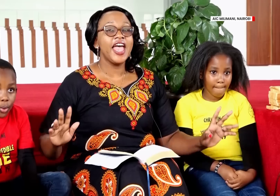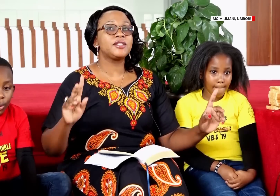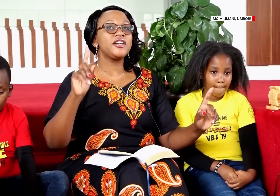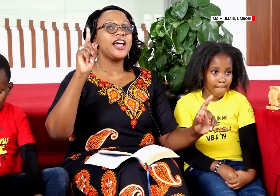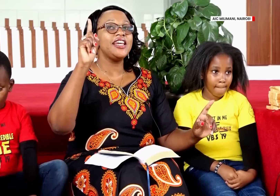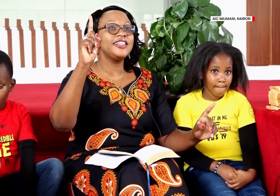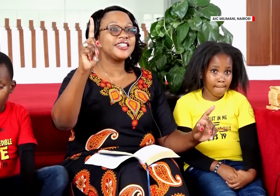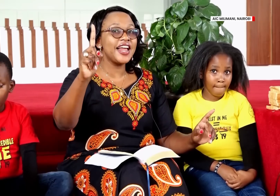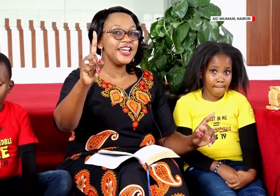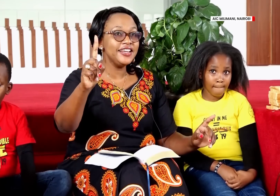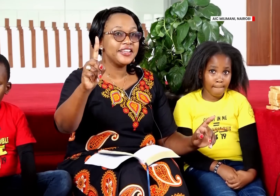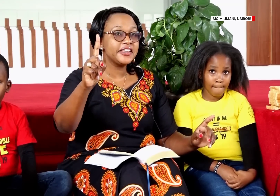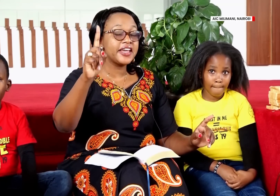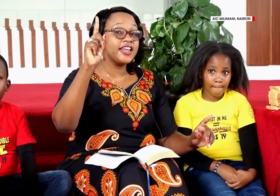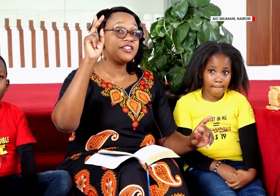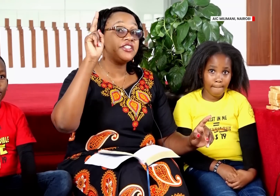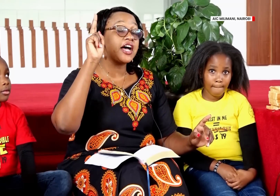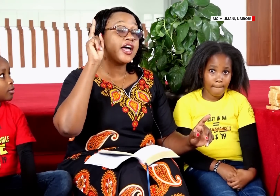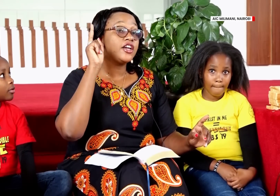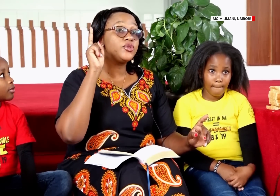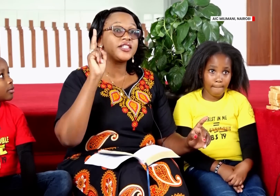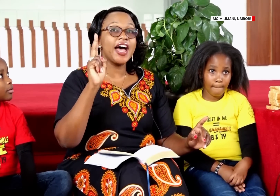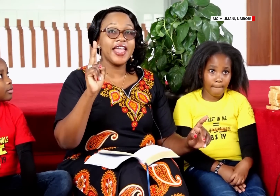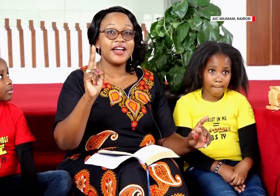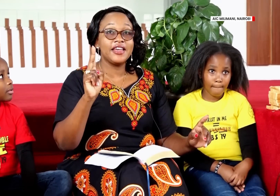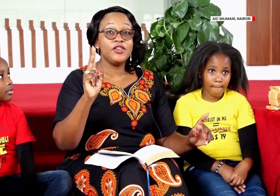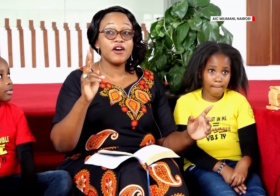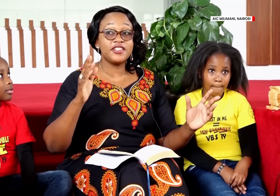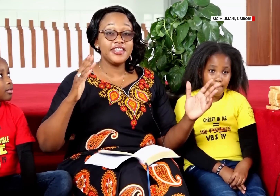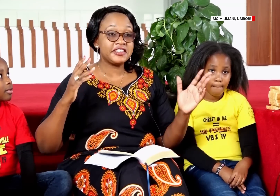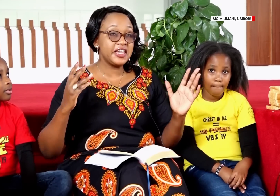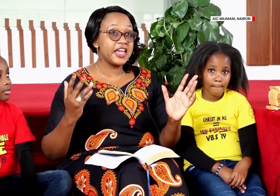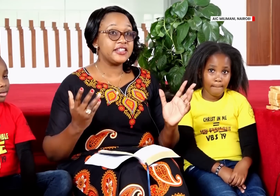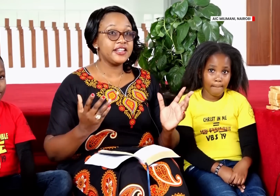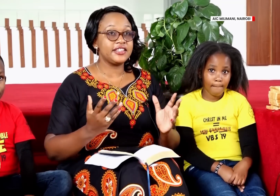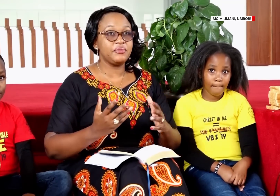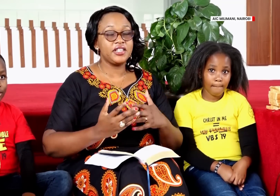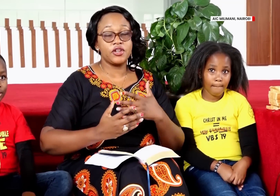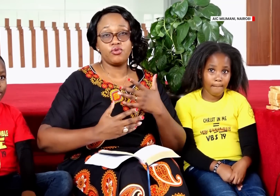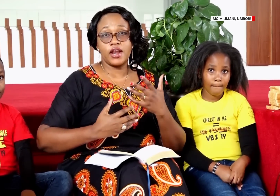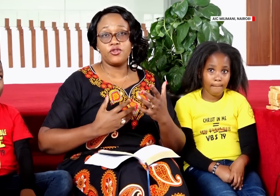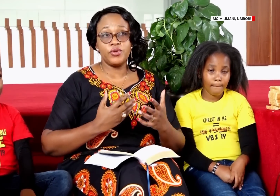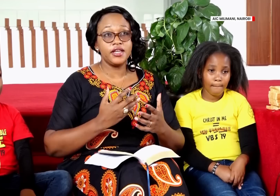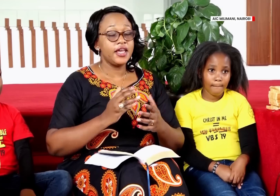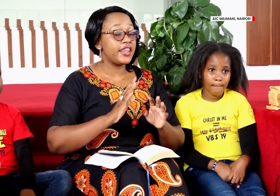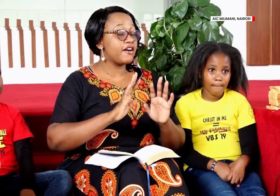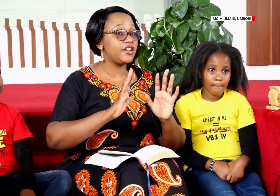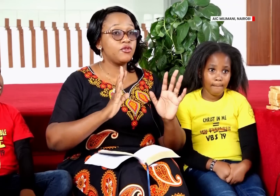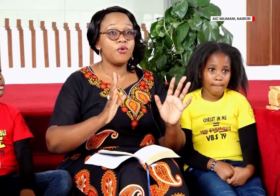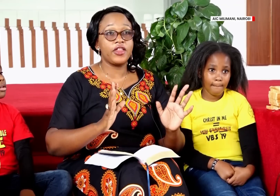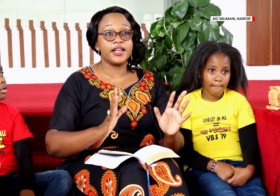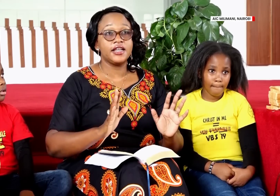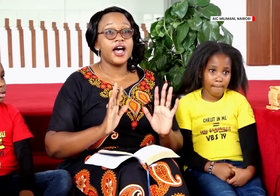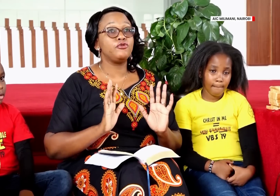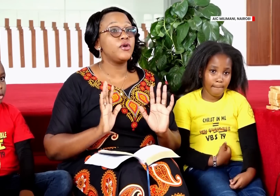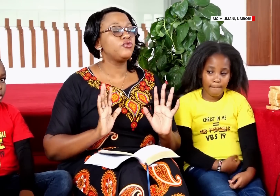teachers, especially Sally and teacher Josiah. You have seen the singing and dancing which our children are doing. They have done